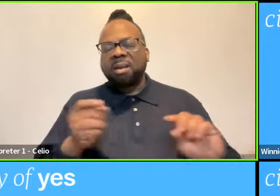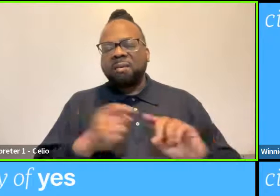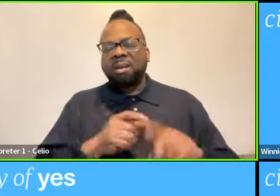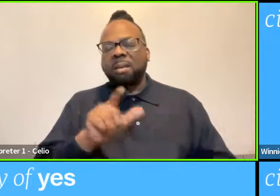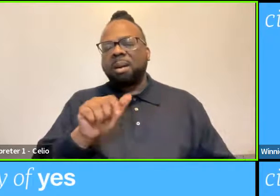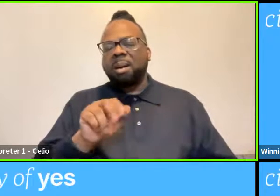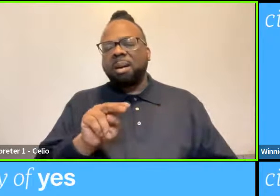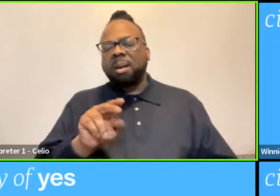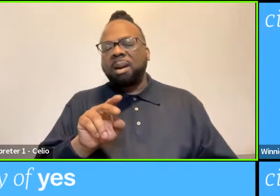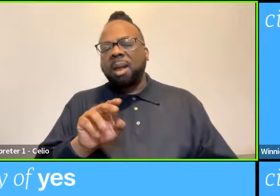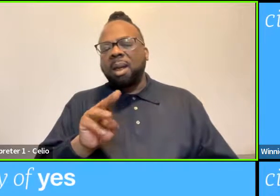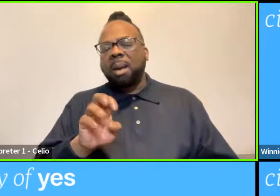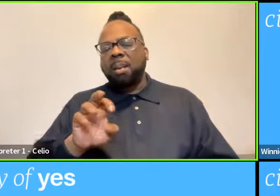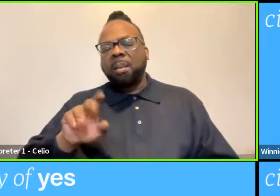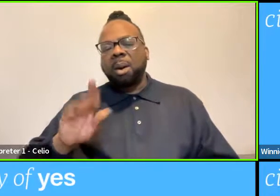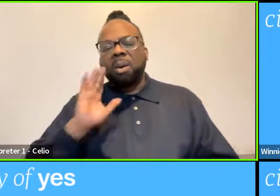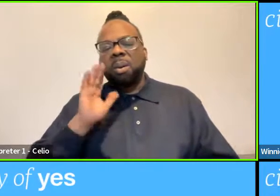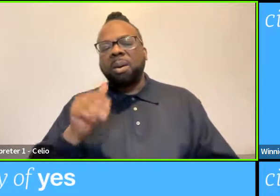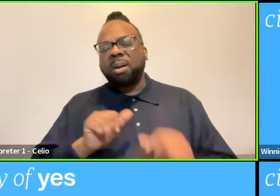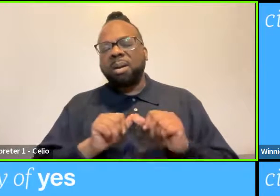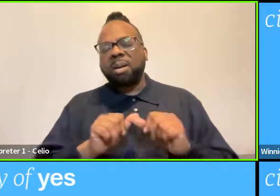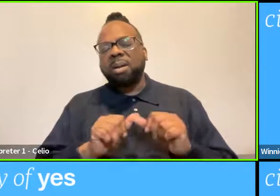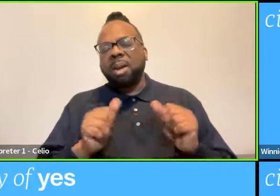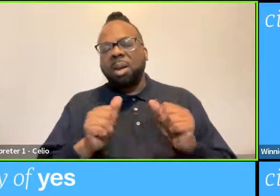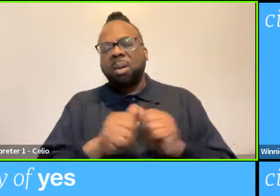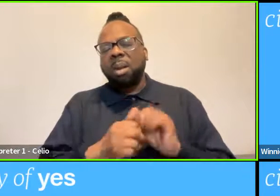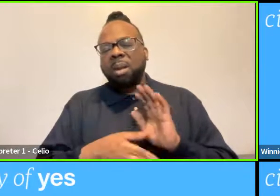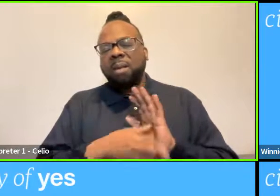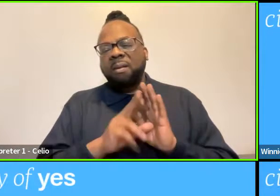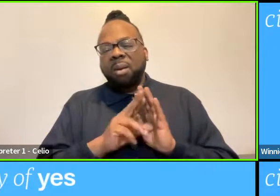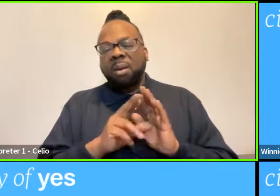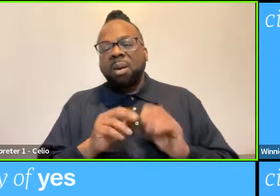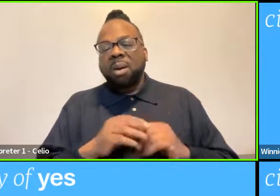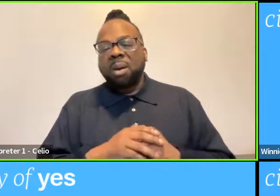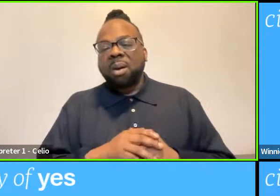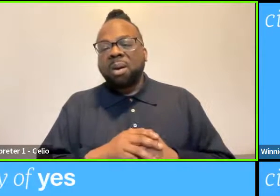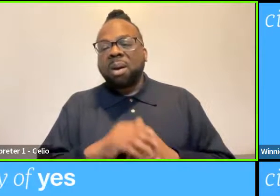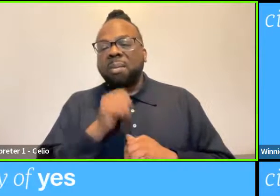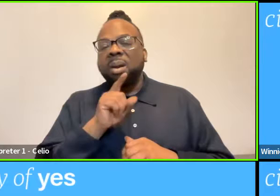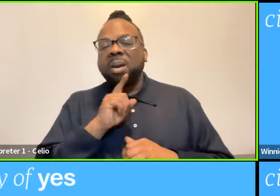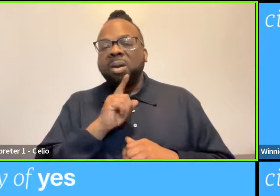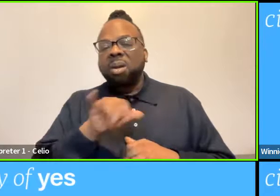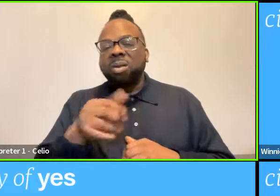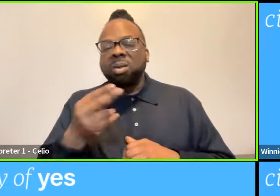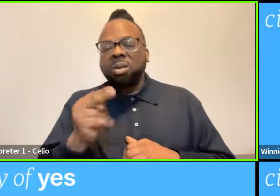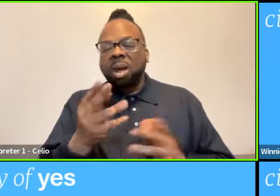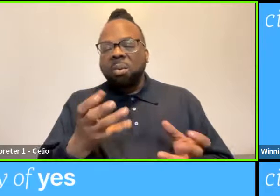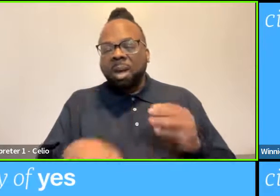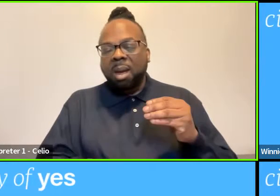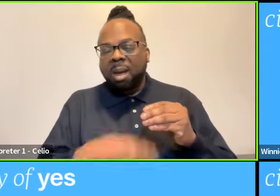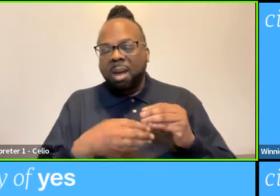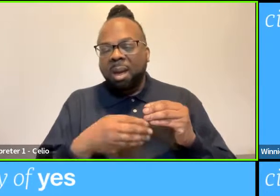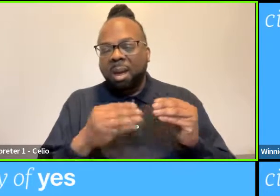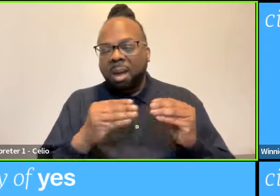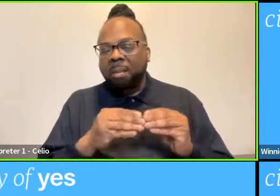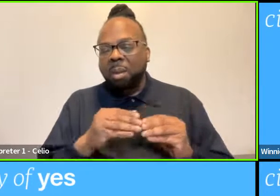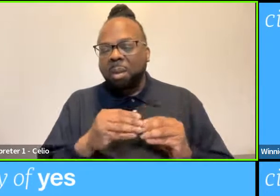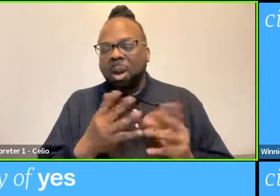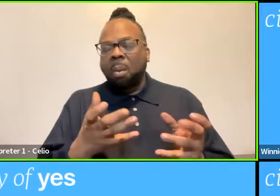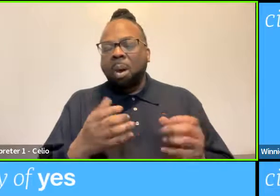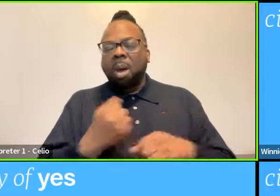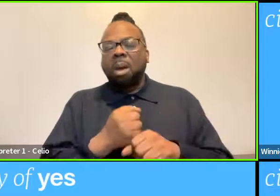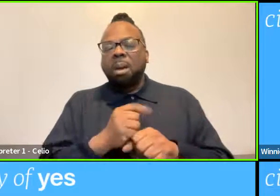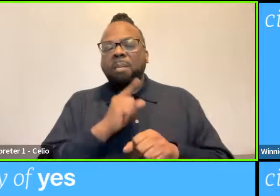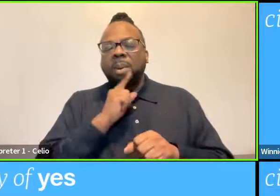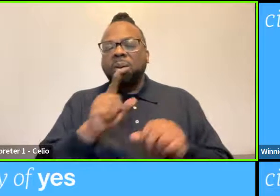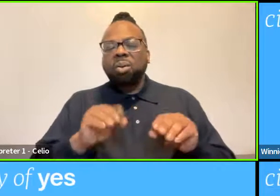continue with its review. I don't know if John and Winnie wanted to add anything to that, but we want to make sure that's really clear, and we'll